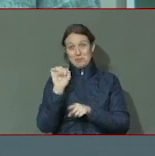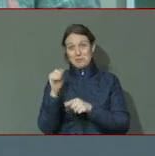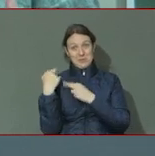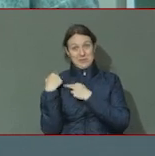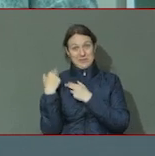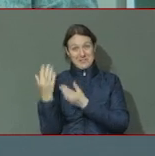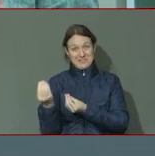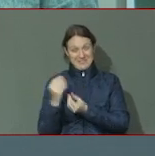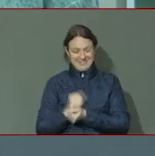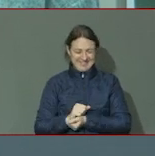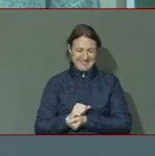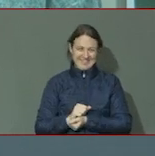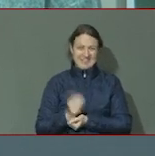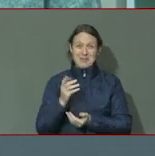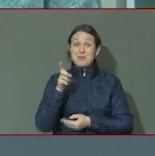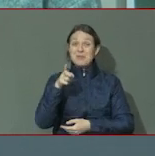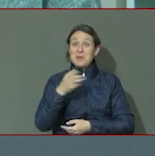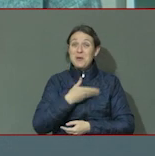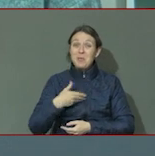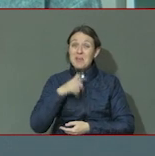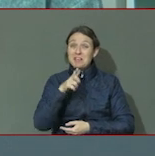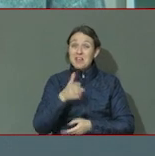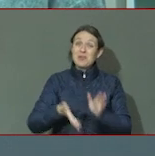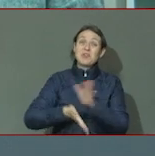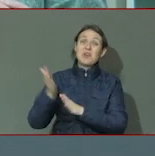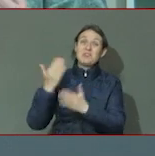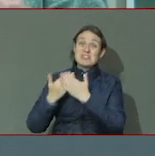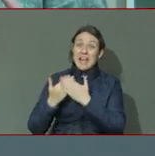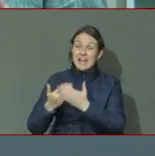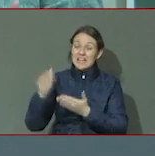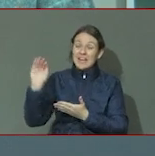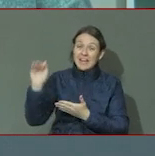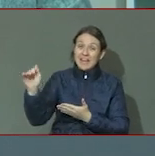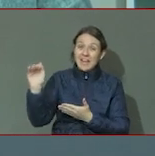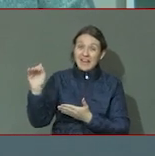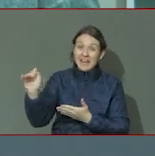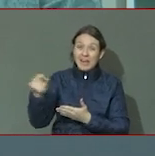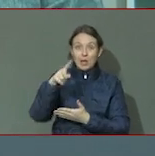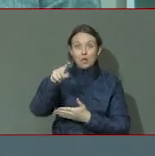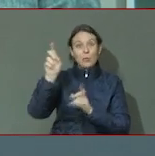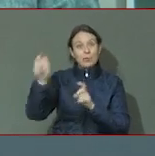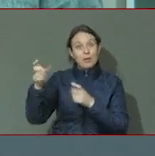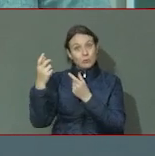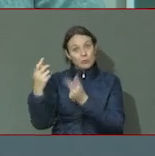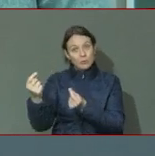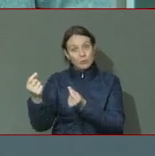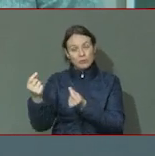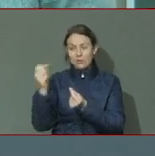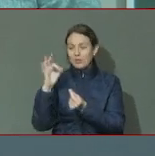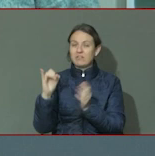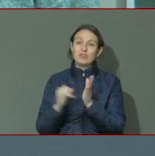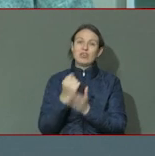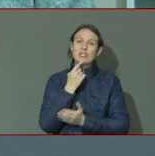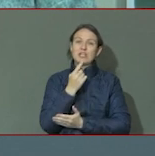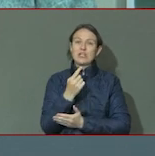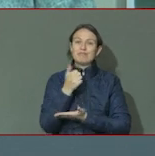catalyst. So even if your mom tells you, go and study, you must still do it. Otherwise, it doesn't help. You just say,